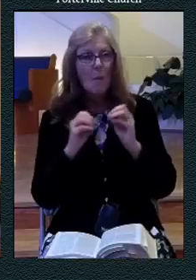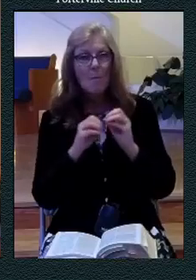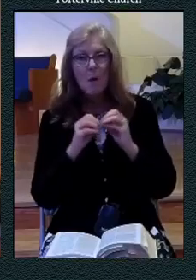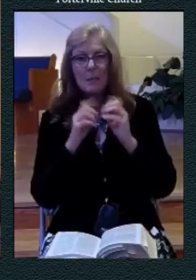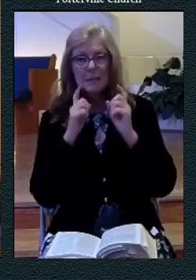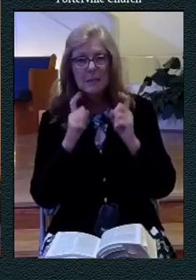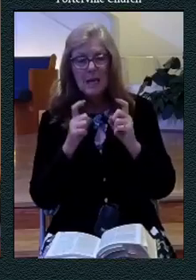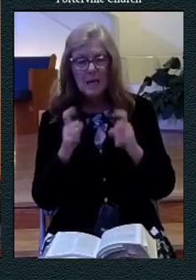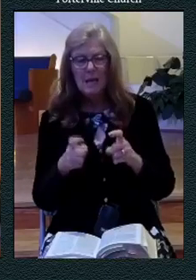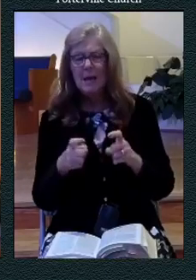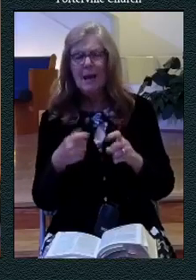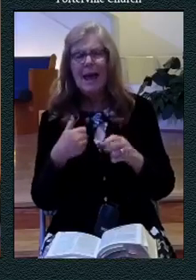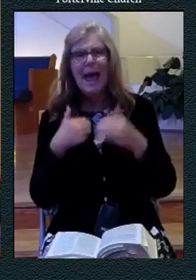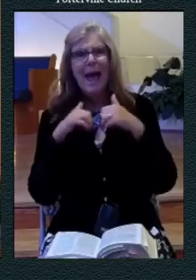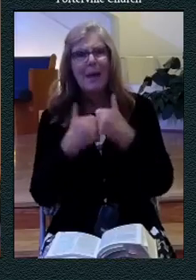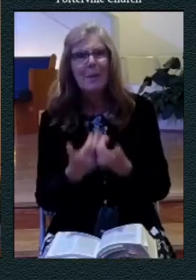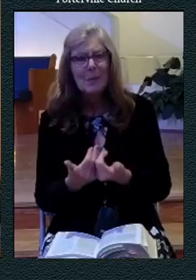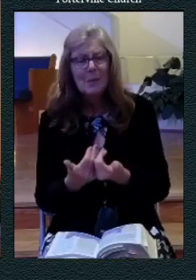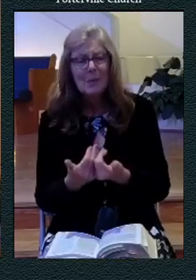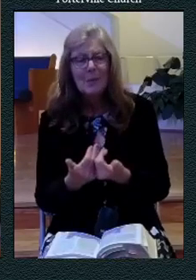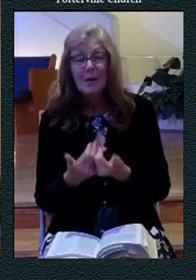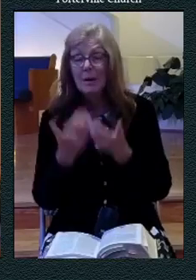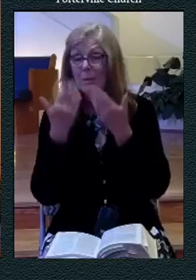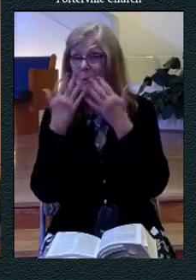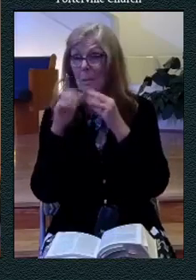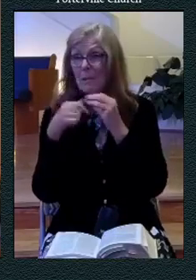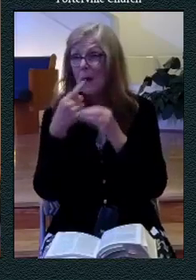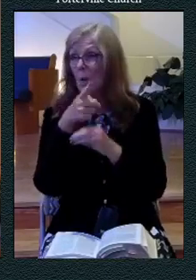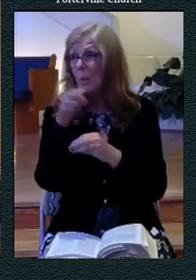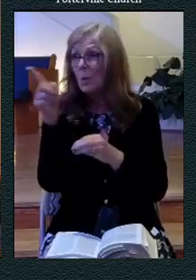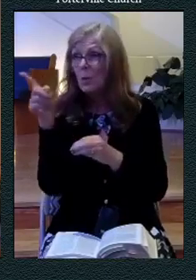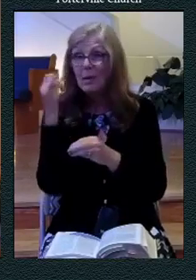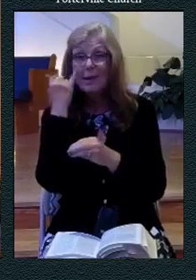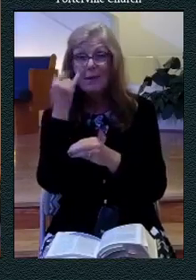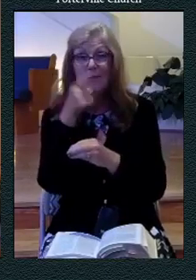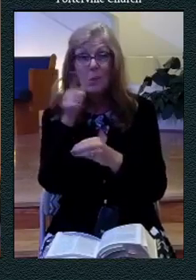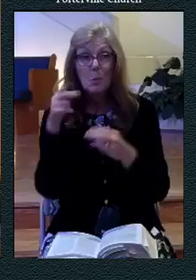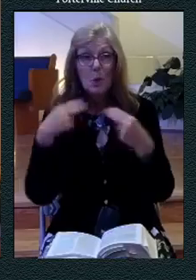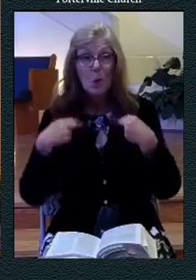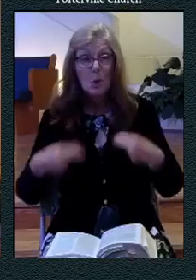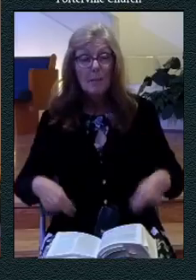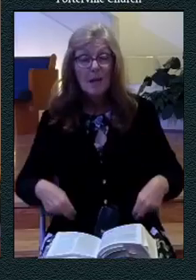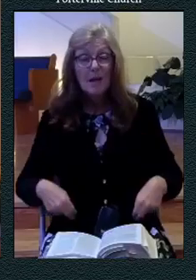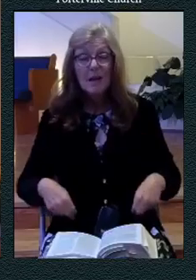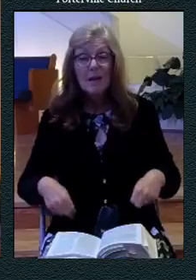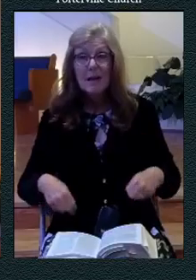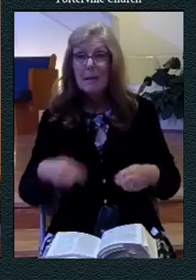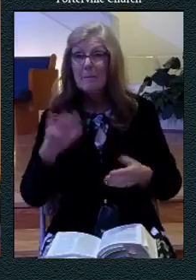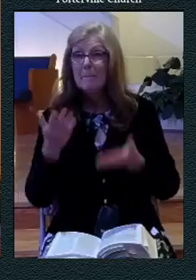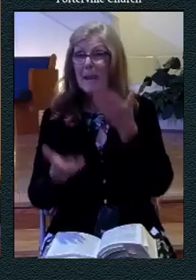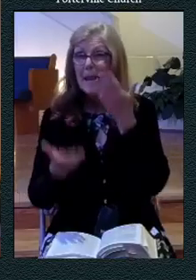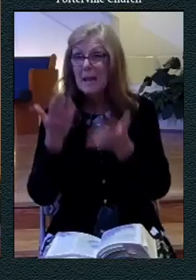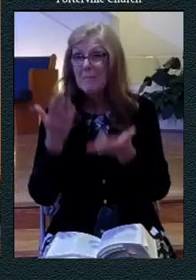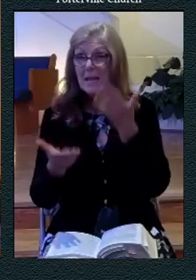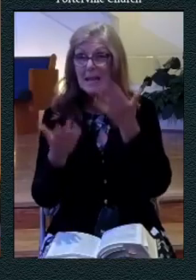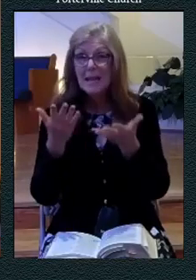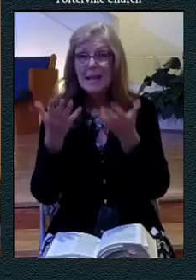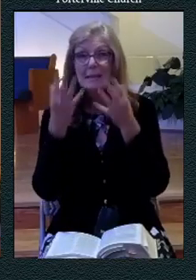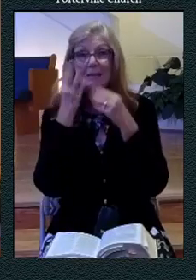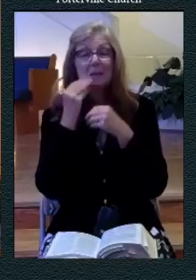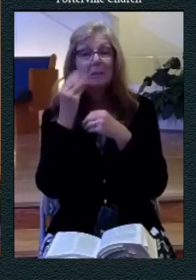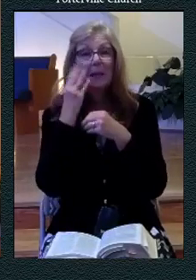I don't know about you, but assuming you're human, you probably have had an experience very like I have